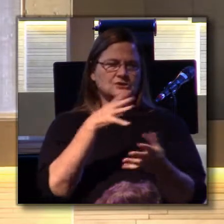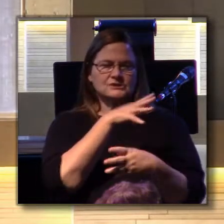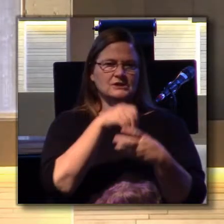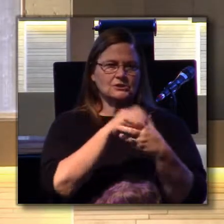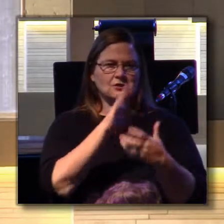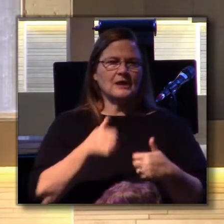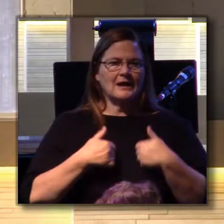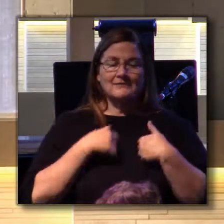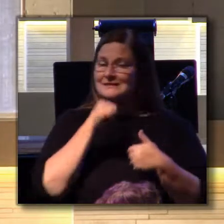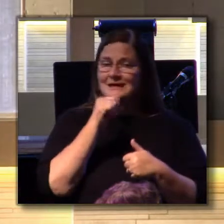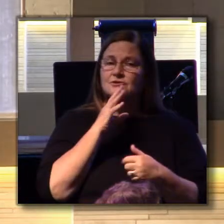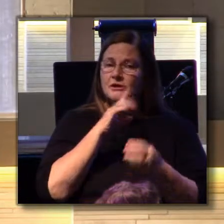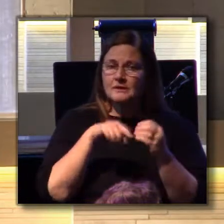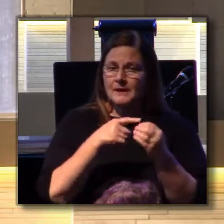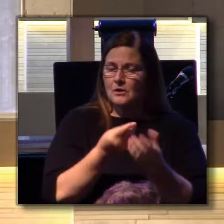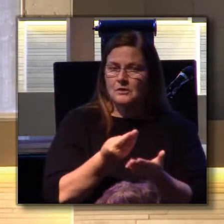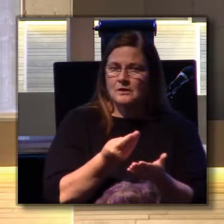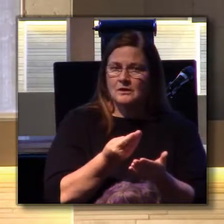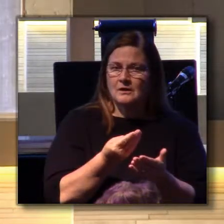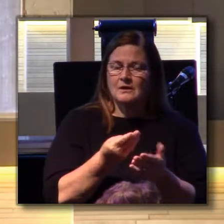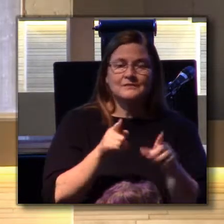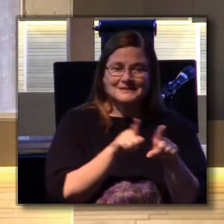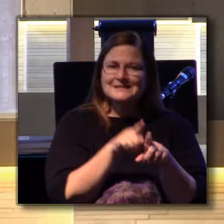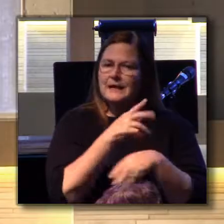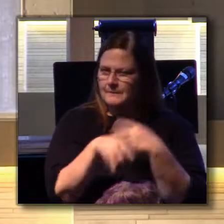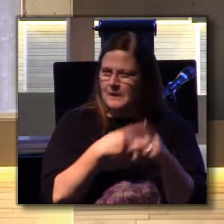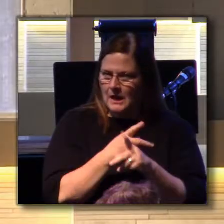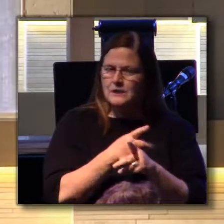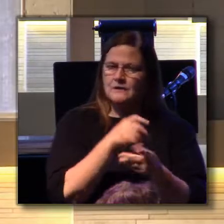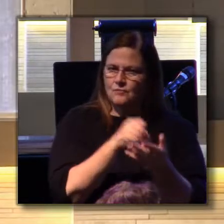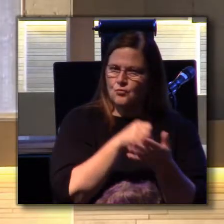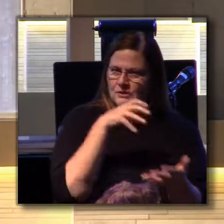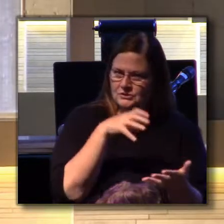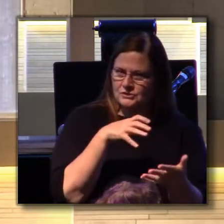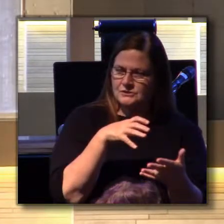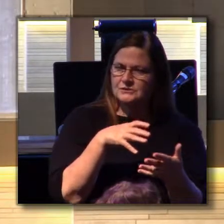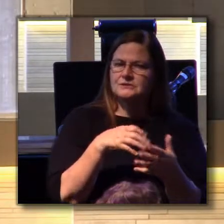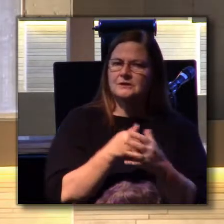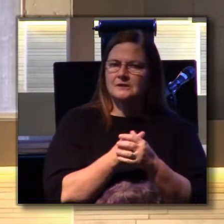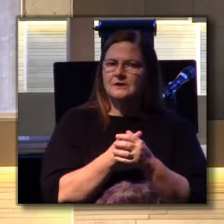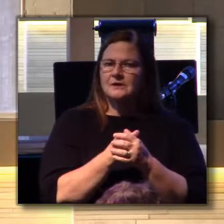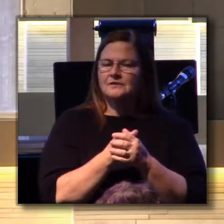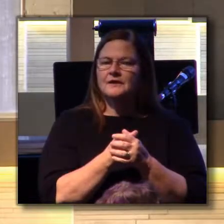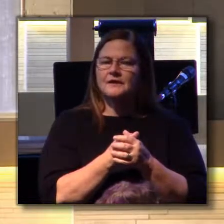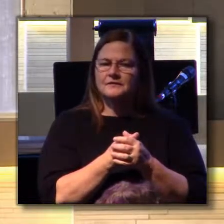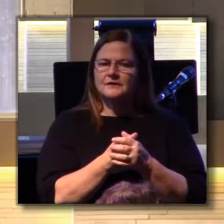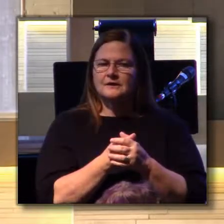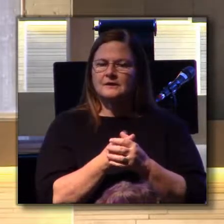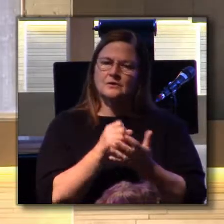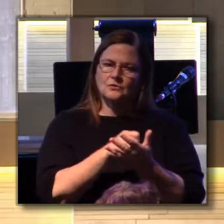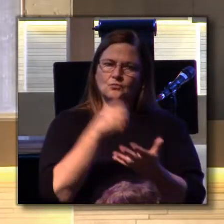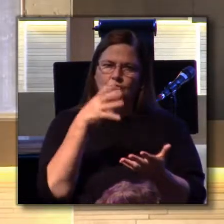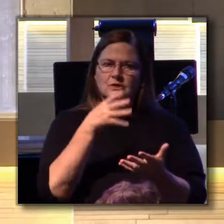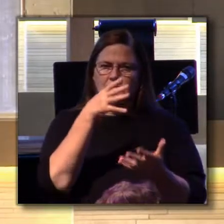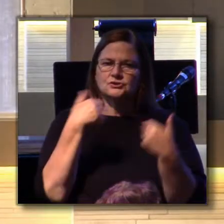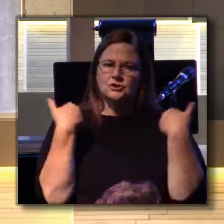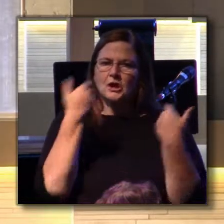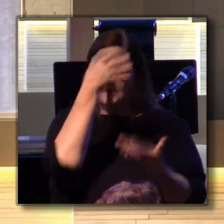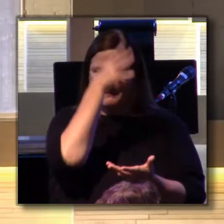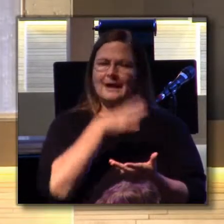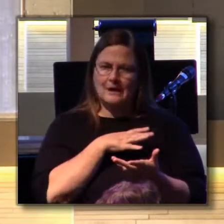not necessarily talking about the same kind of riches expressed in the same way that the rich young man